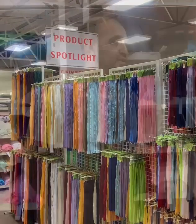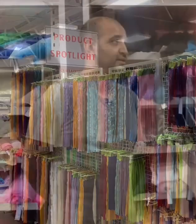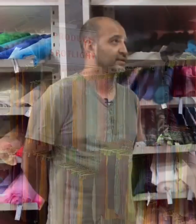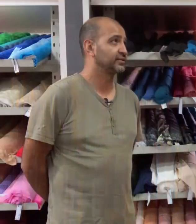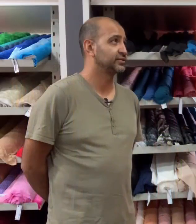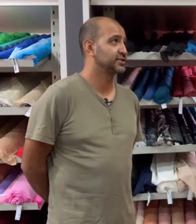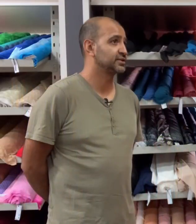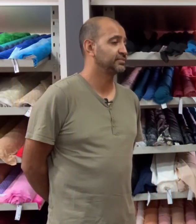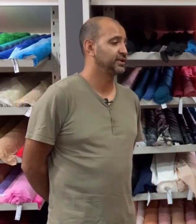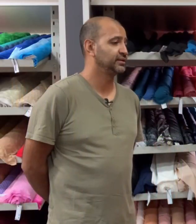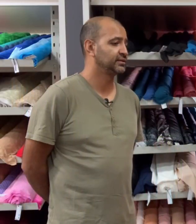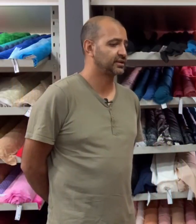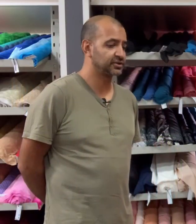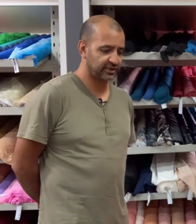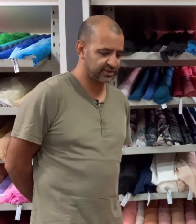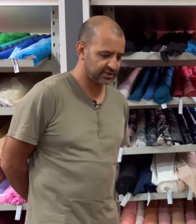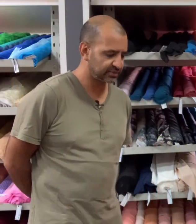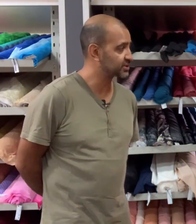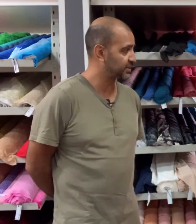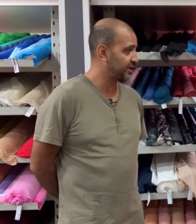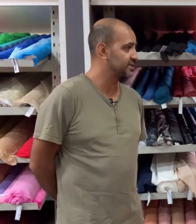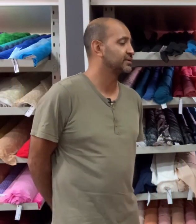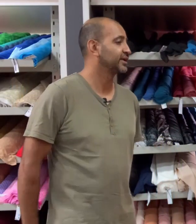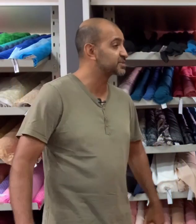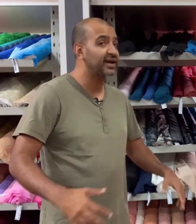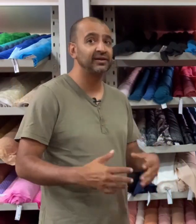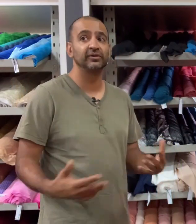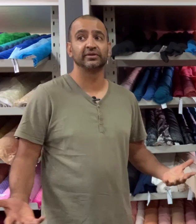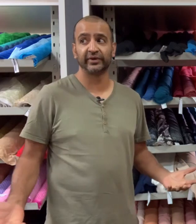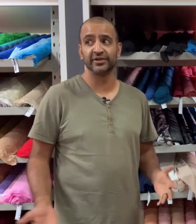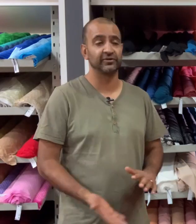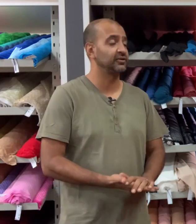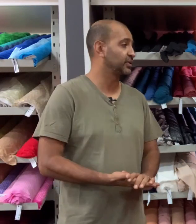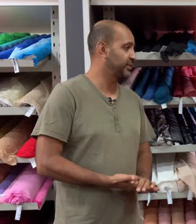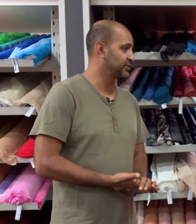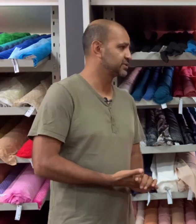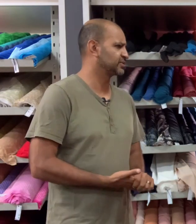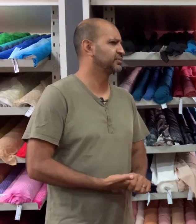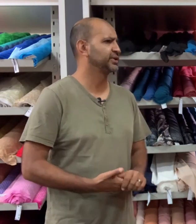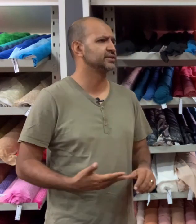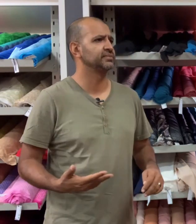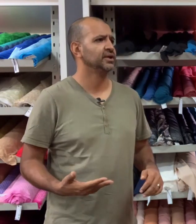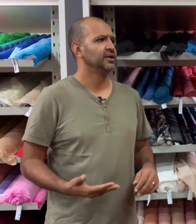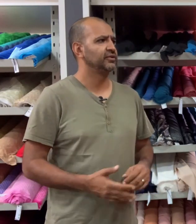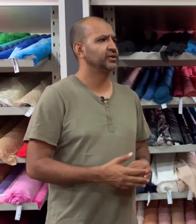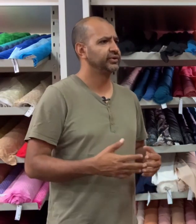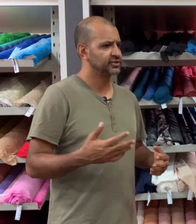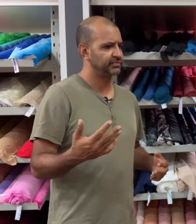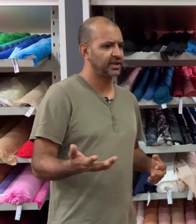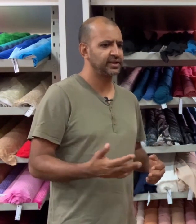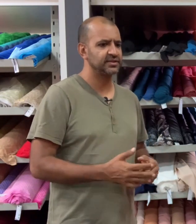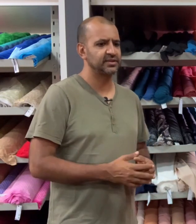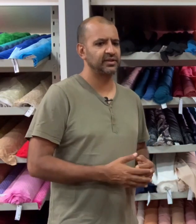just I've just been down to go and see some new suppliers and expanding the range of what we do. So we'll bring in some of our own